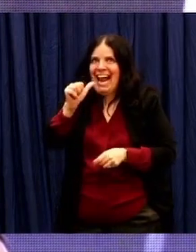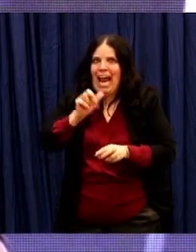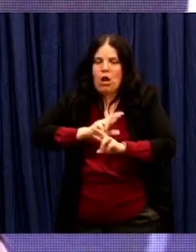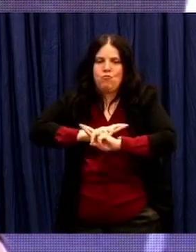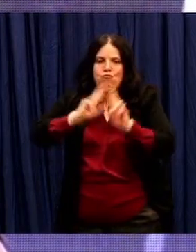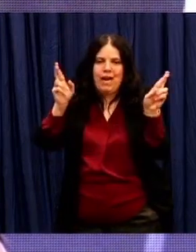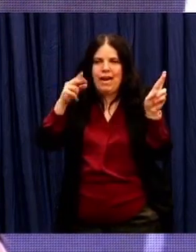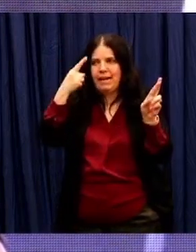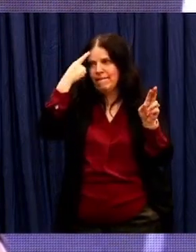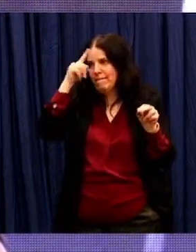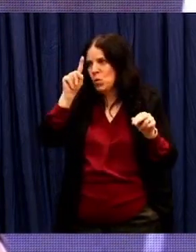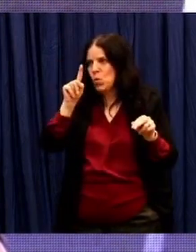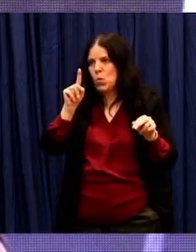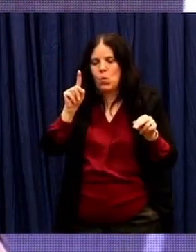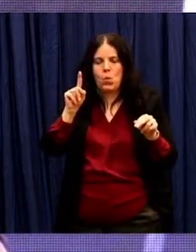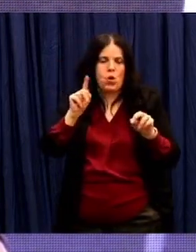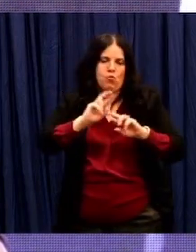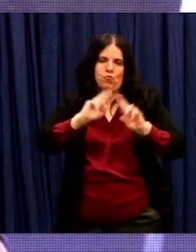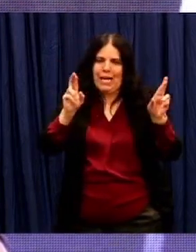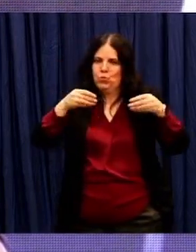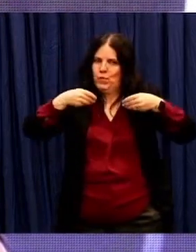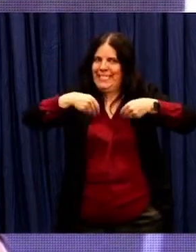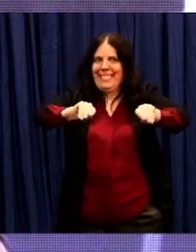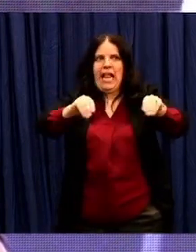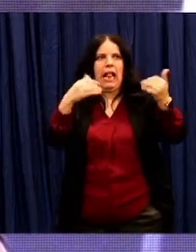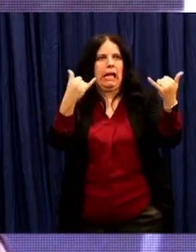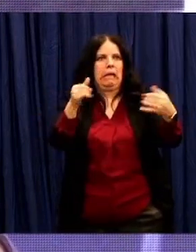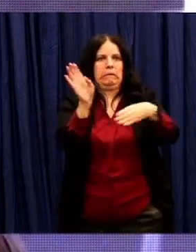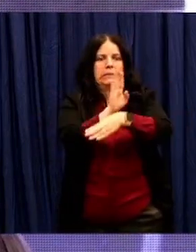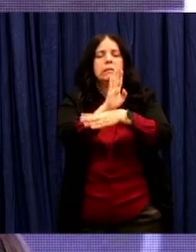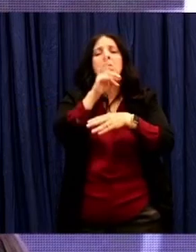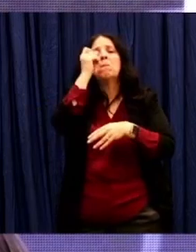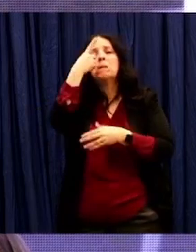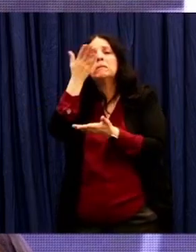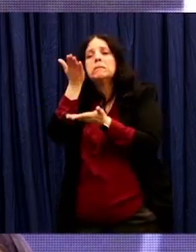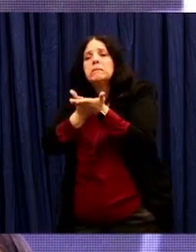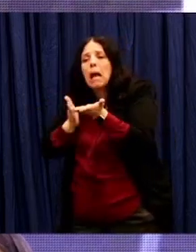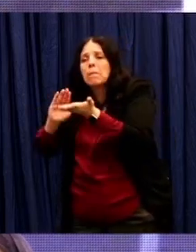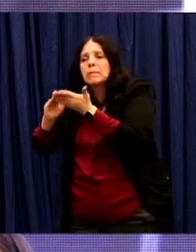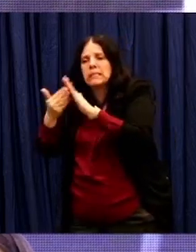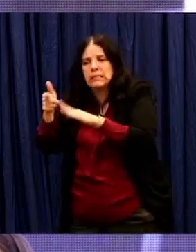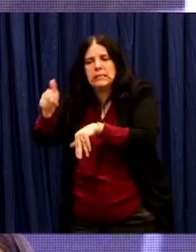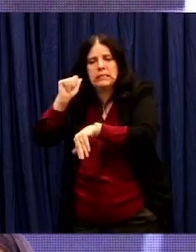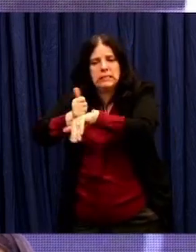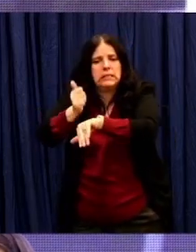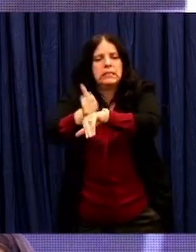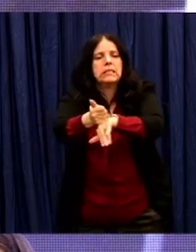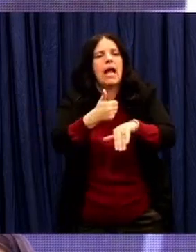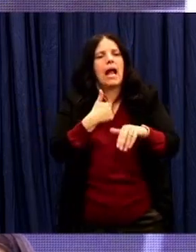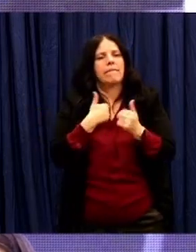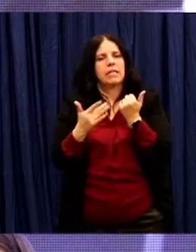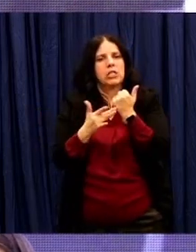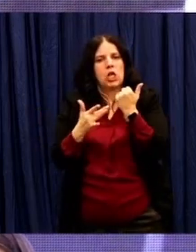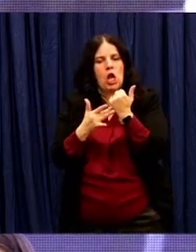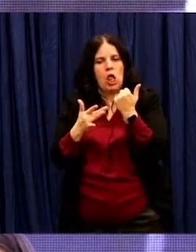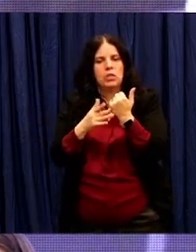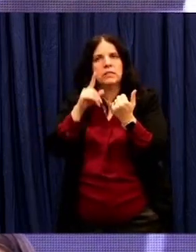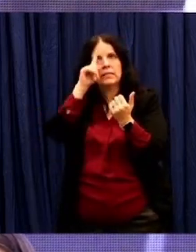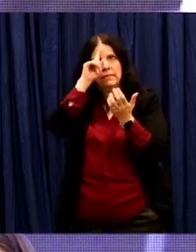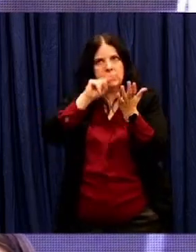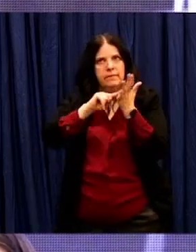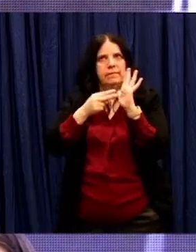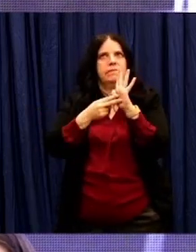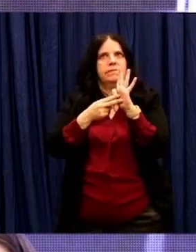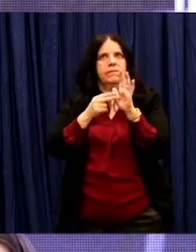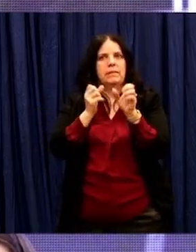the market, I would say. In some areas, they are working on technologies to make the